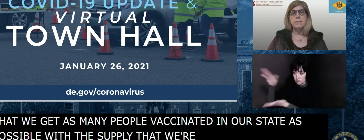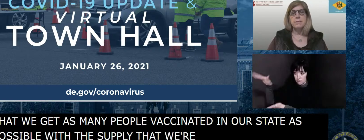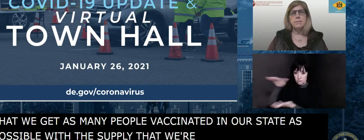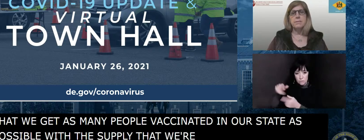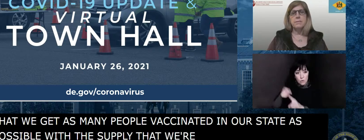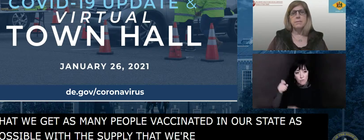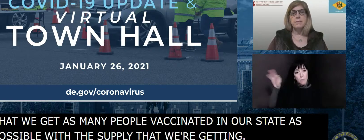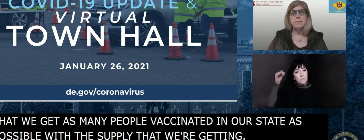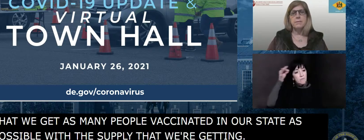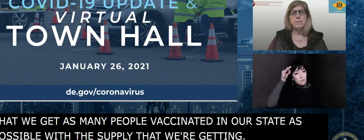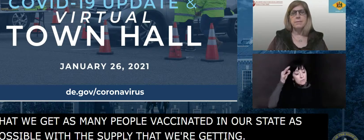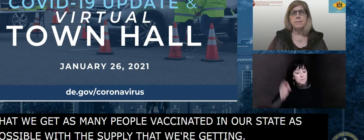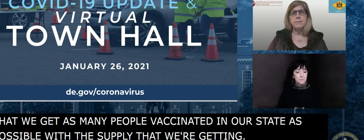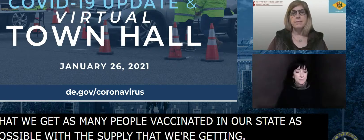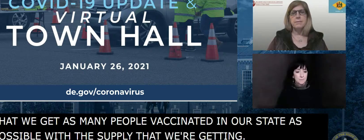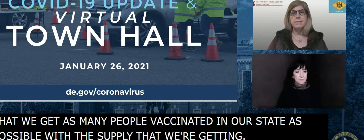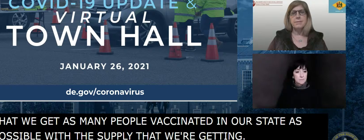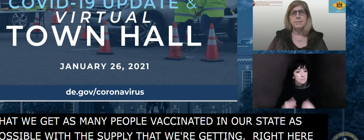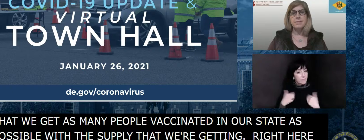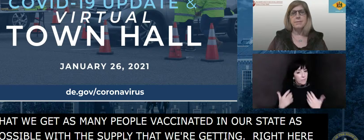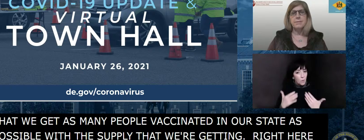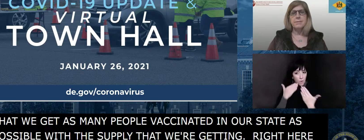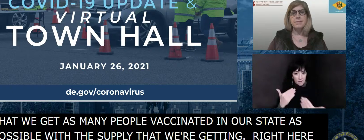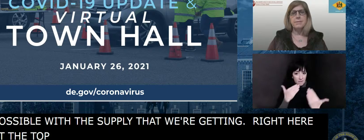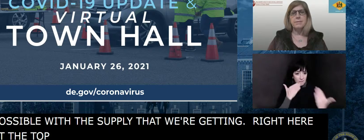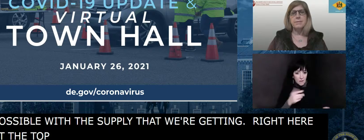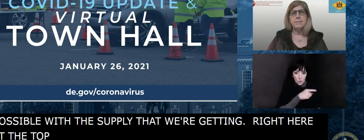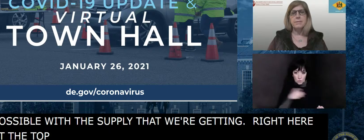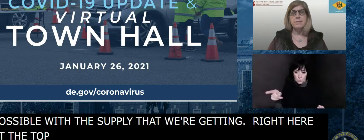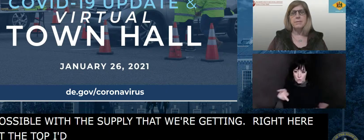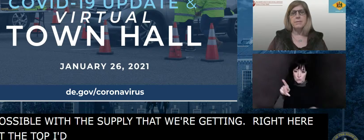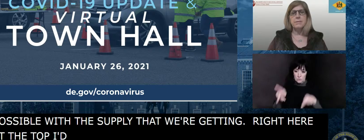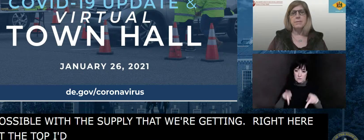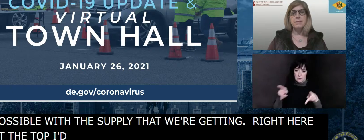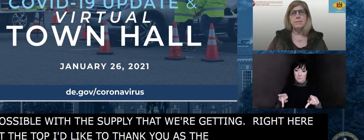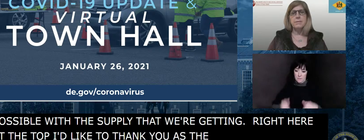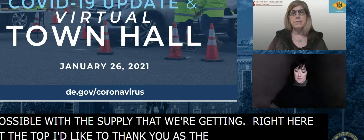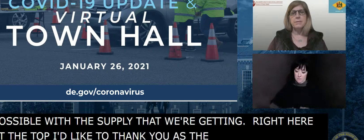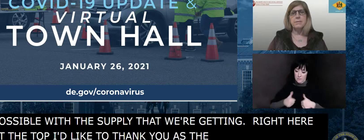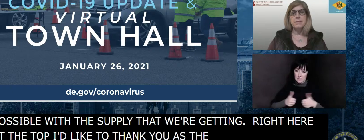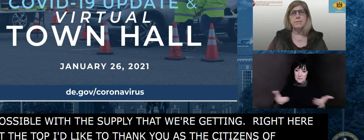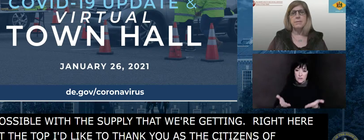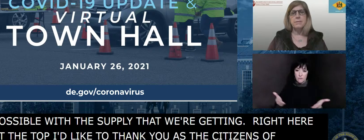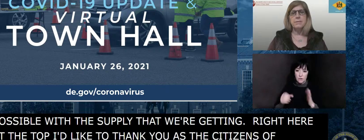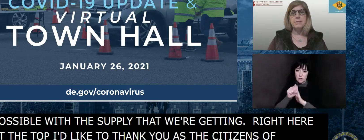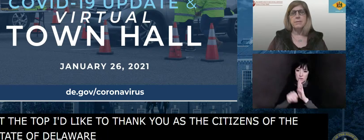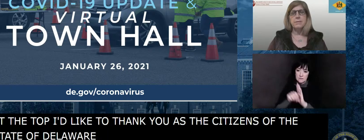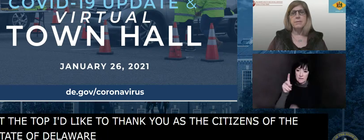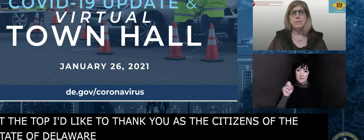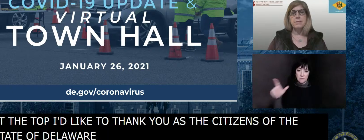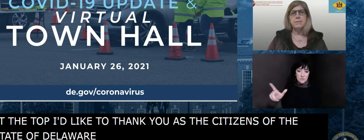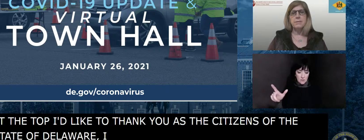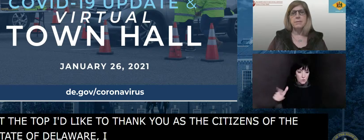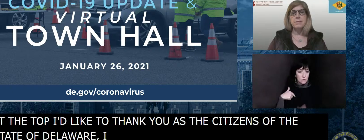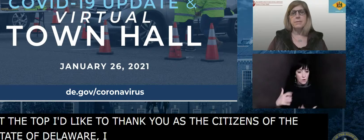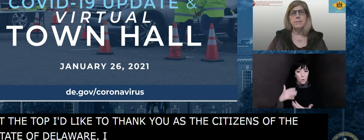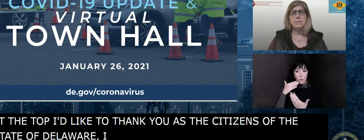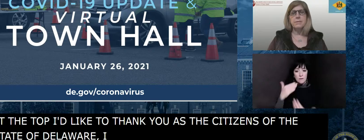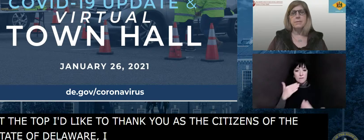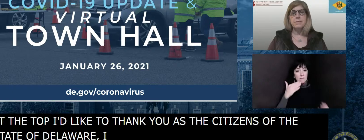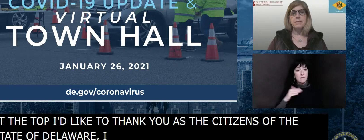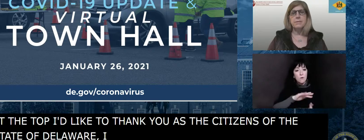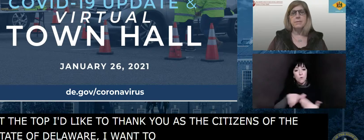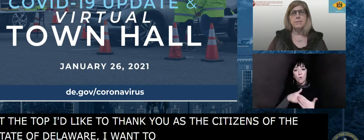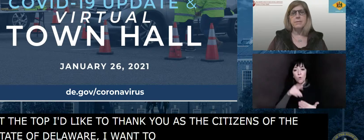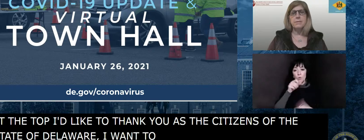like to again thank you as citizens of the state of Delaware. I want to thank all employees of the state of